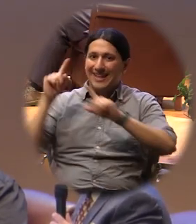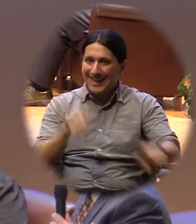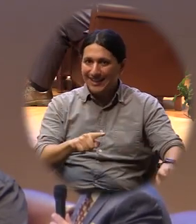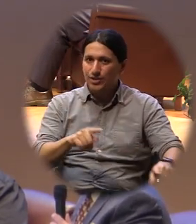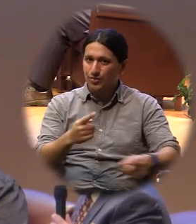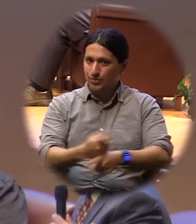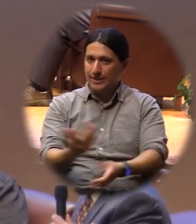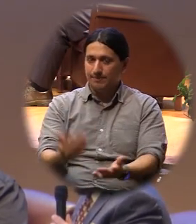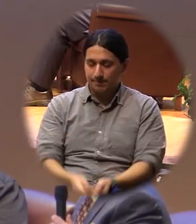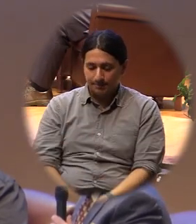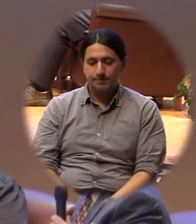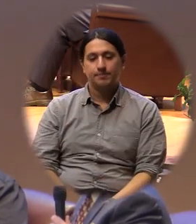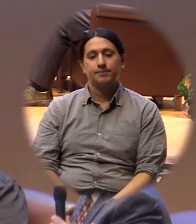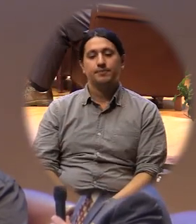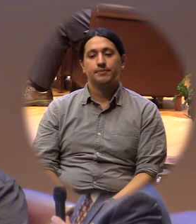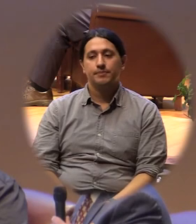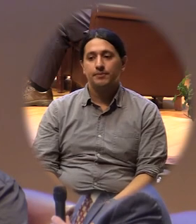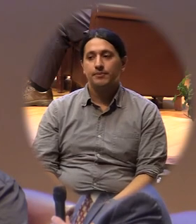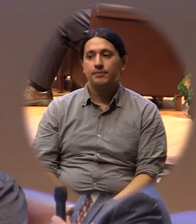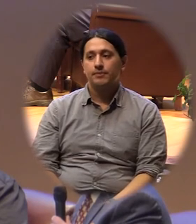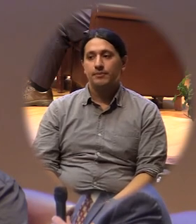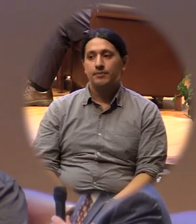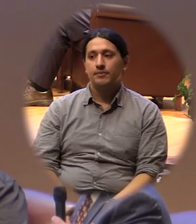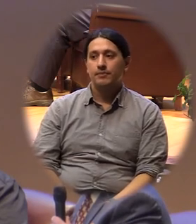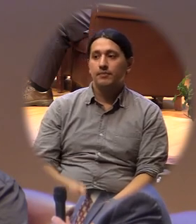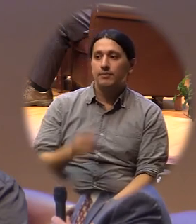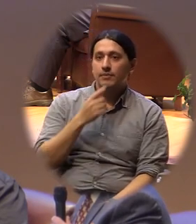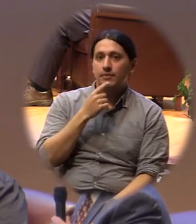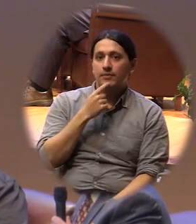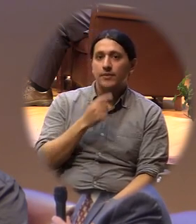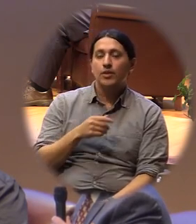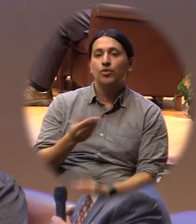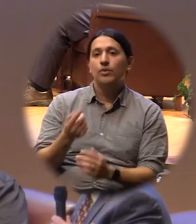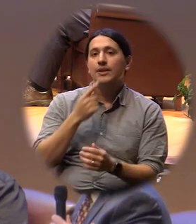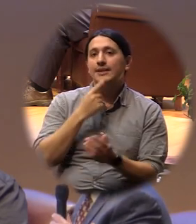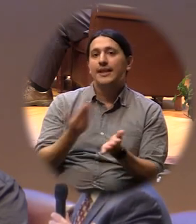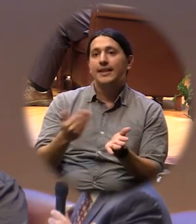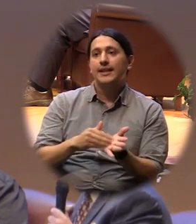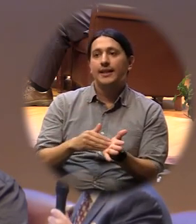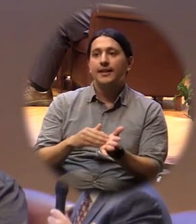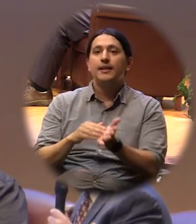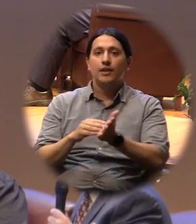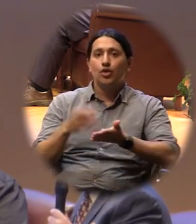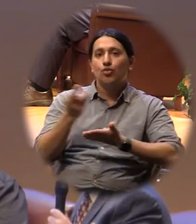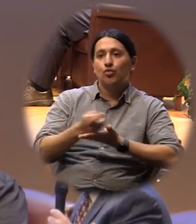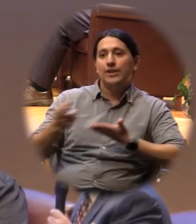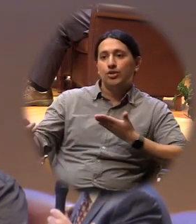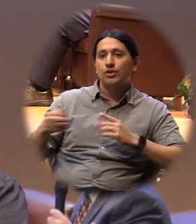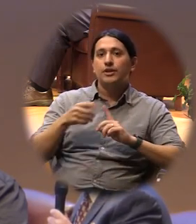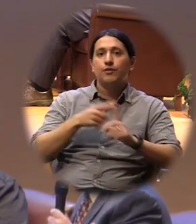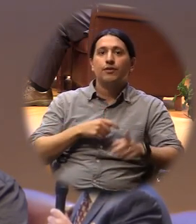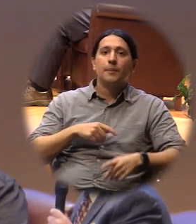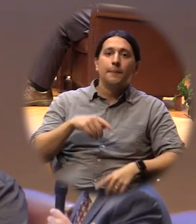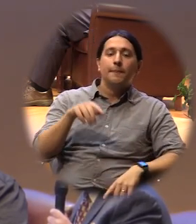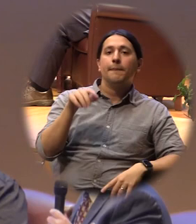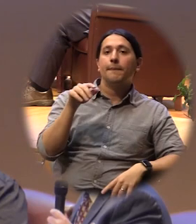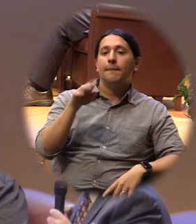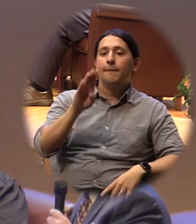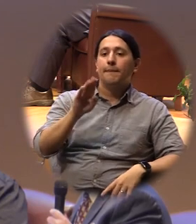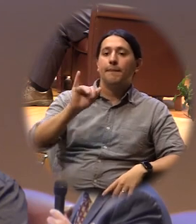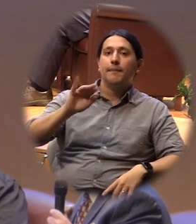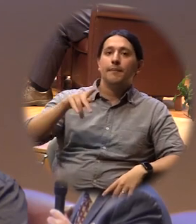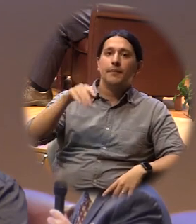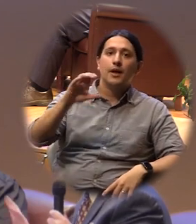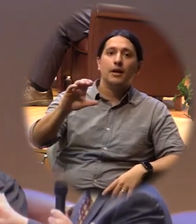There's a question to repeat the Black, Indigenous, People of Color scholars and resources to recommend it. What I think we'll do is maybe find a way to put